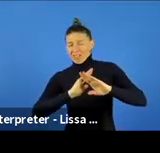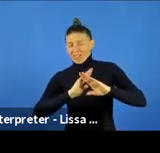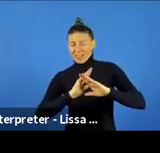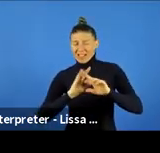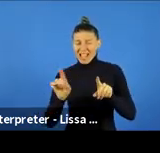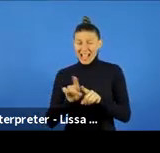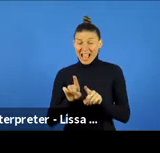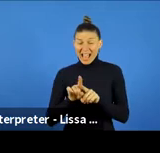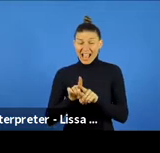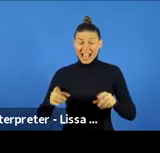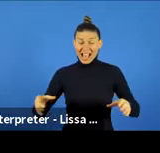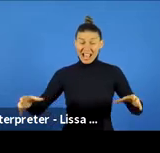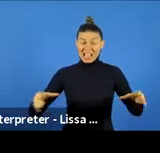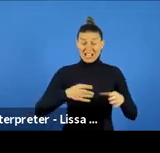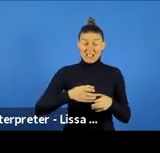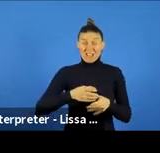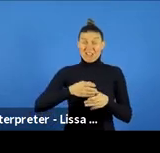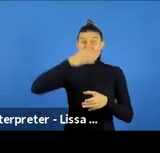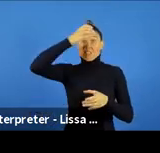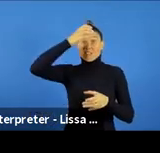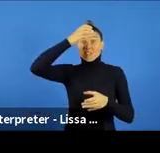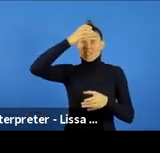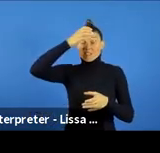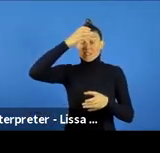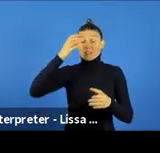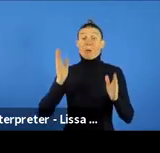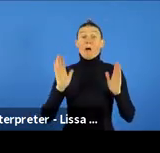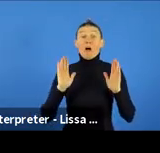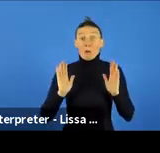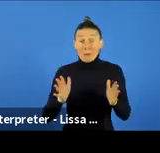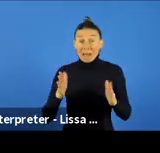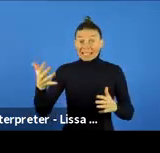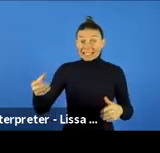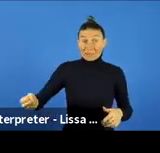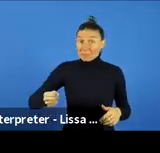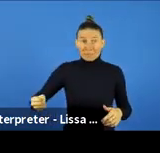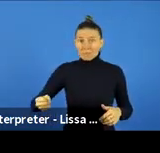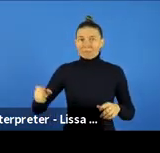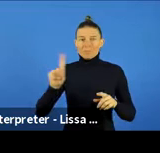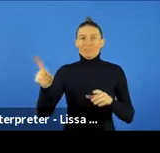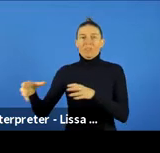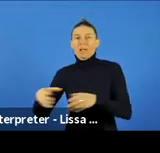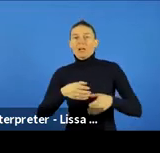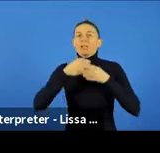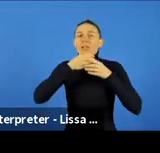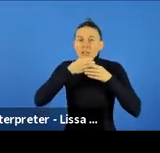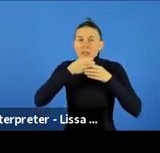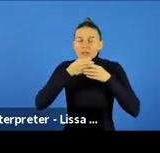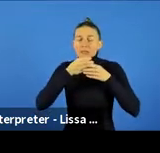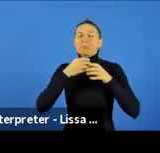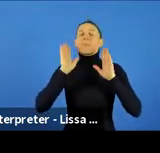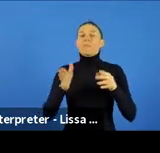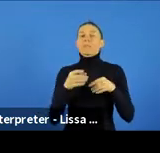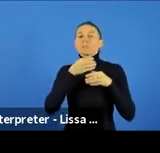So imagine a joystick that you would usually use with your hand. Then this joystick is positioned in front of your chin or your face, and you have to push it with your